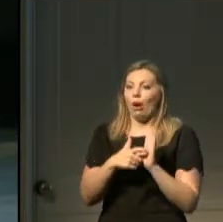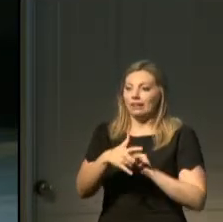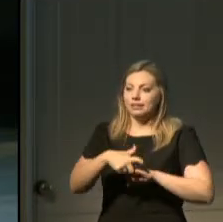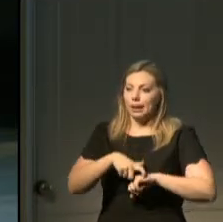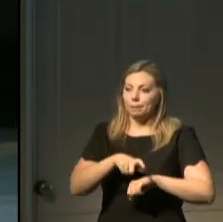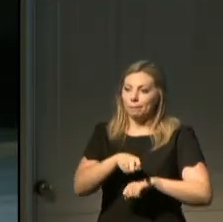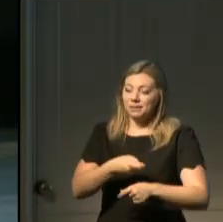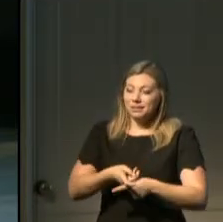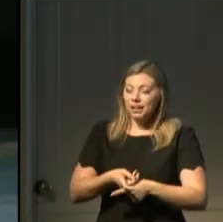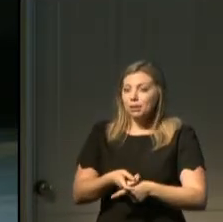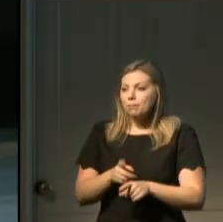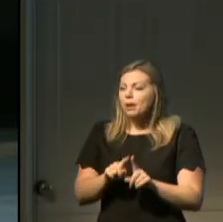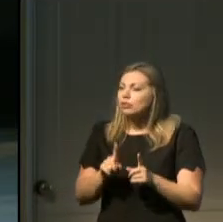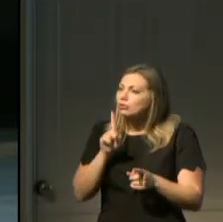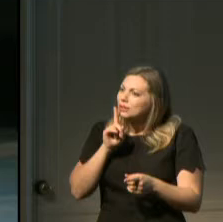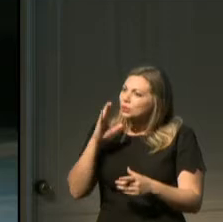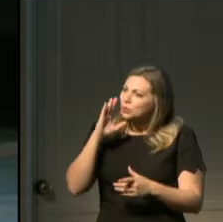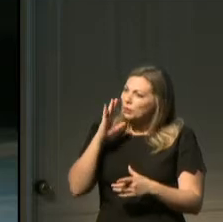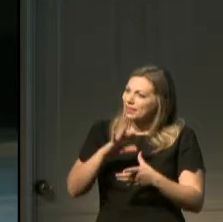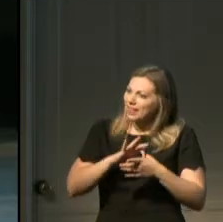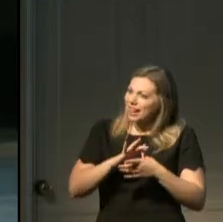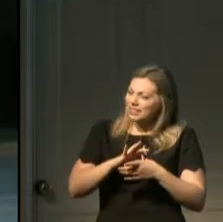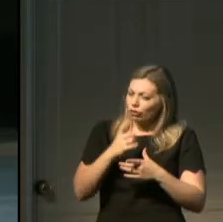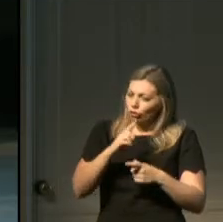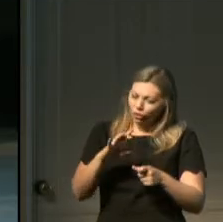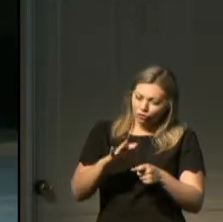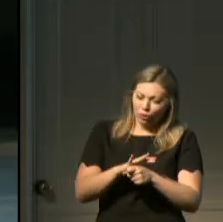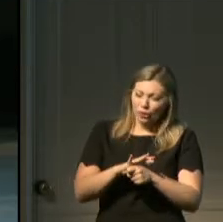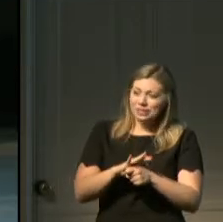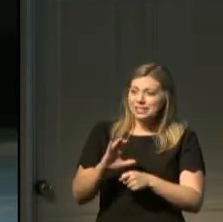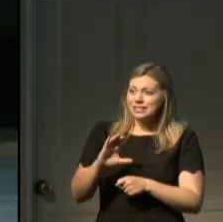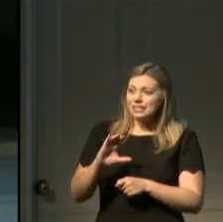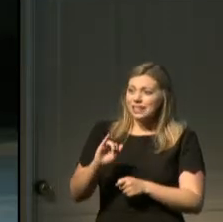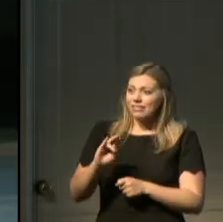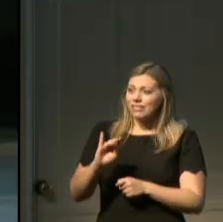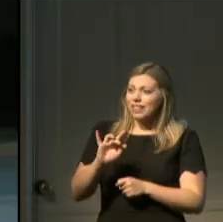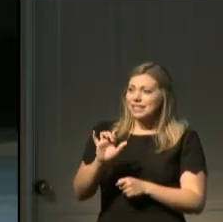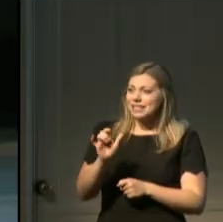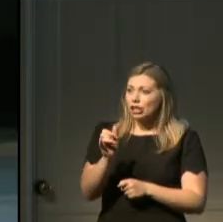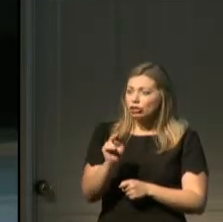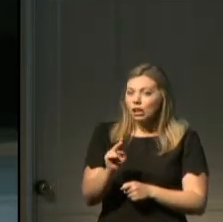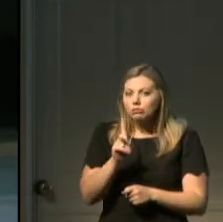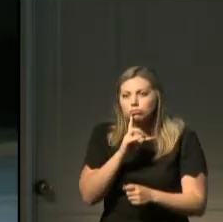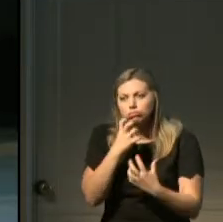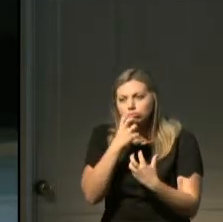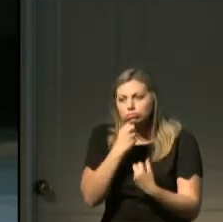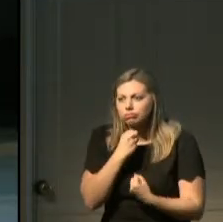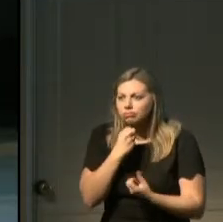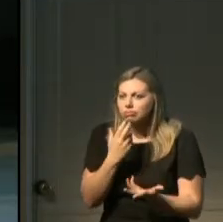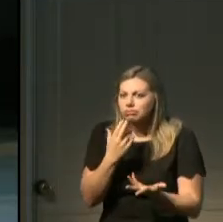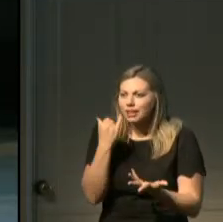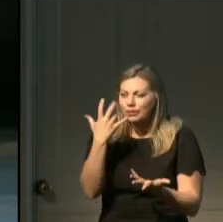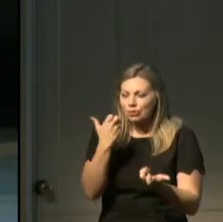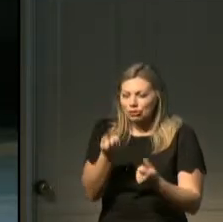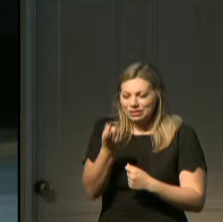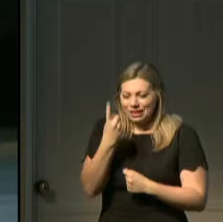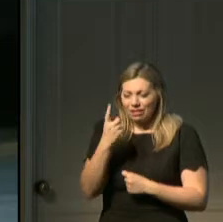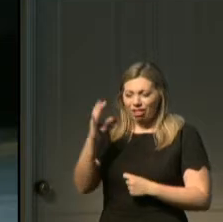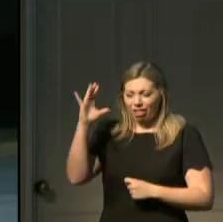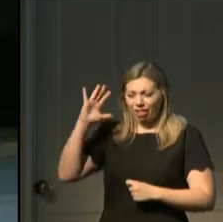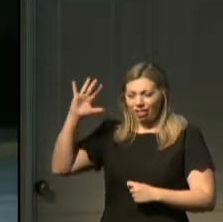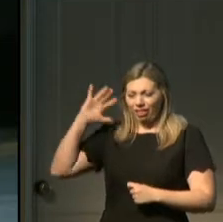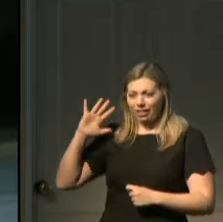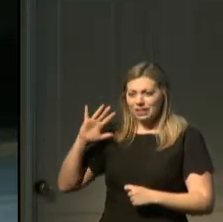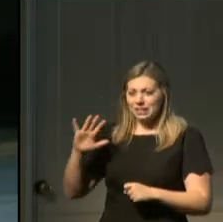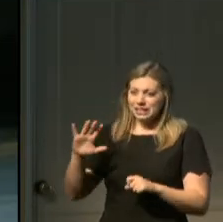of whole civilizations is an insanely valuable piece of information if you wanted to understand an ancient civilization, and we are